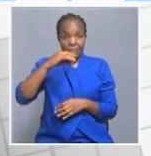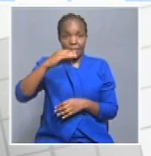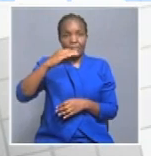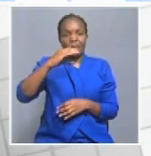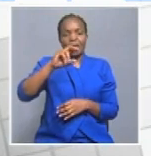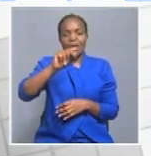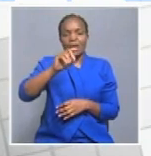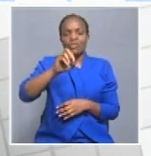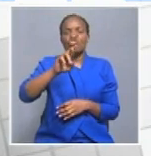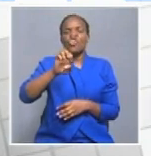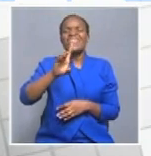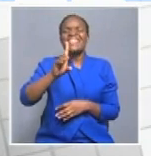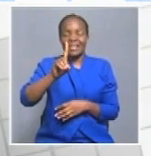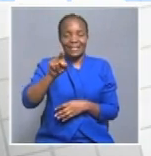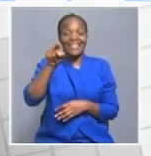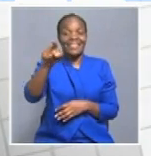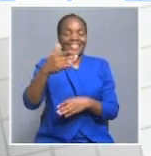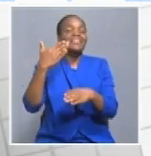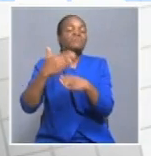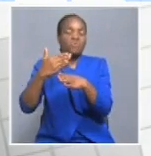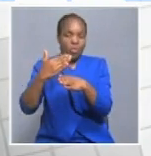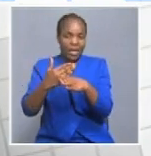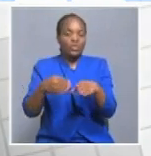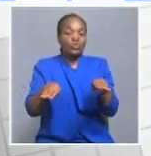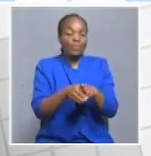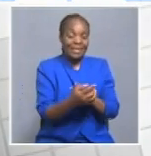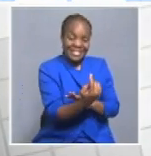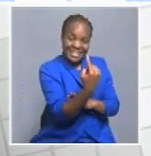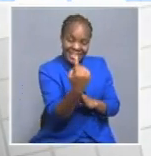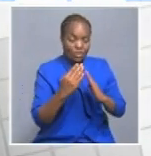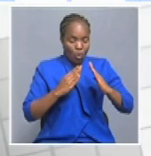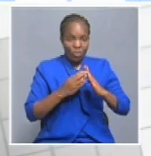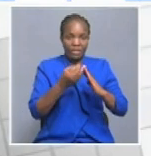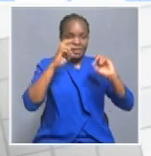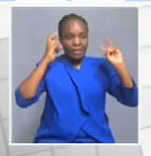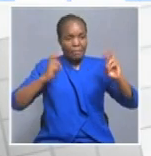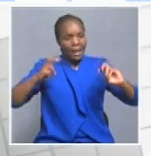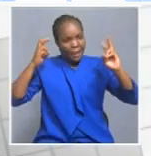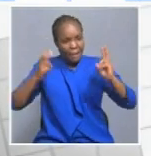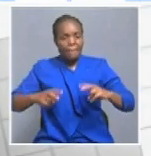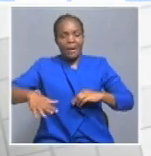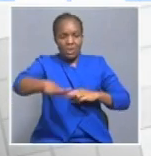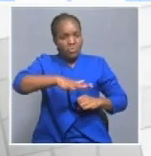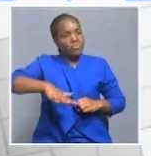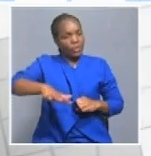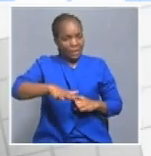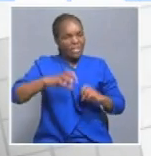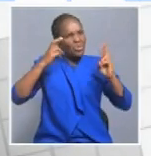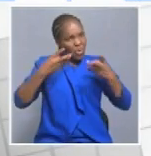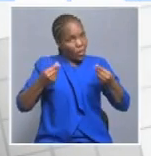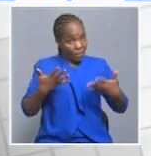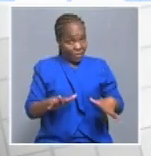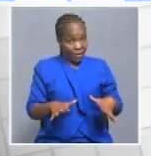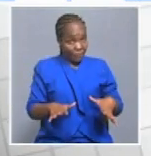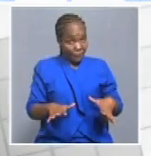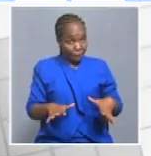we're giving the houses on Friday, they pledged to put electrify that area. So with the electricity, we are already sorted out through that donation